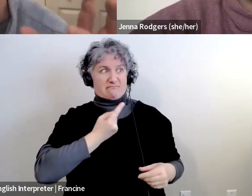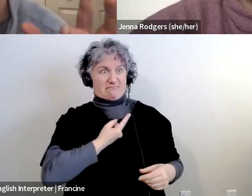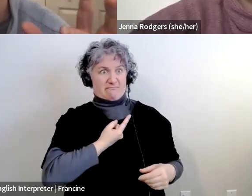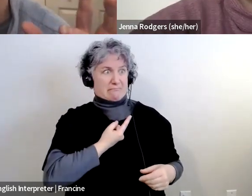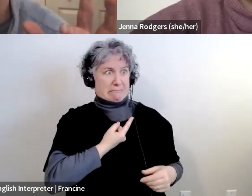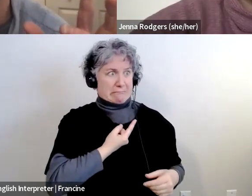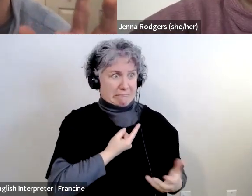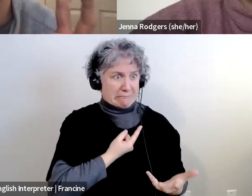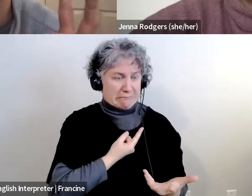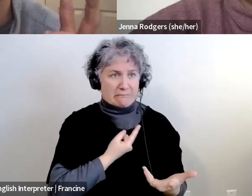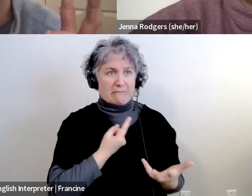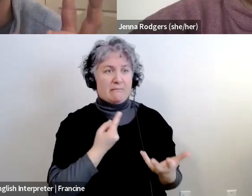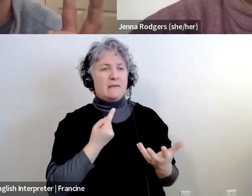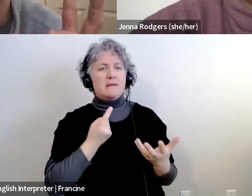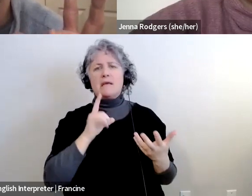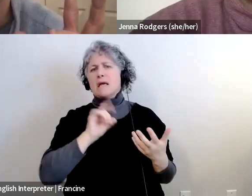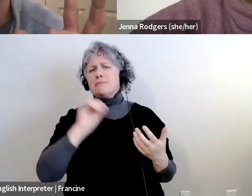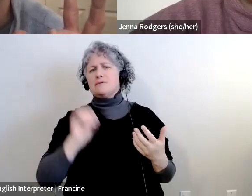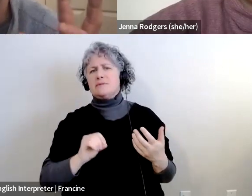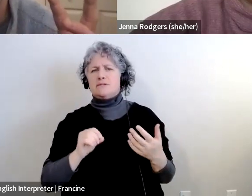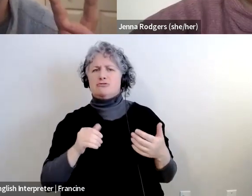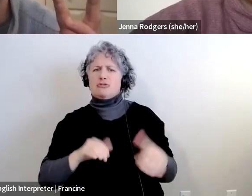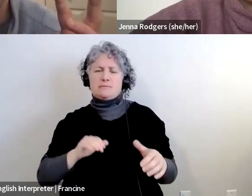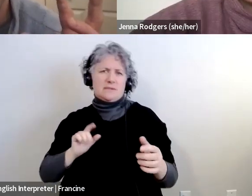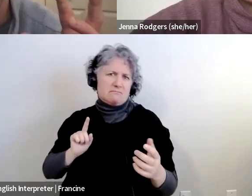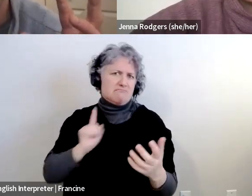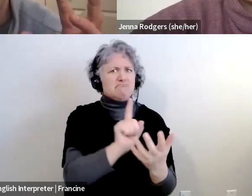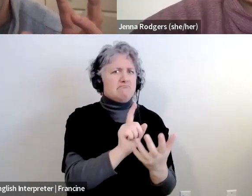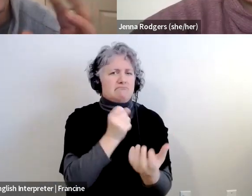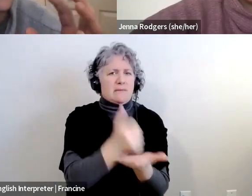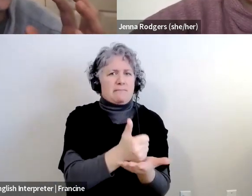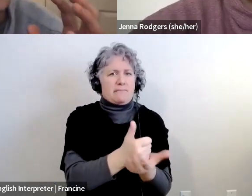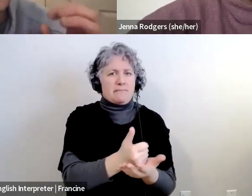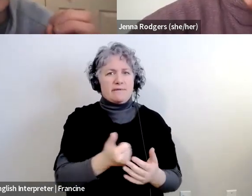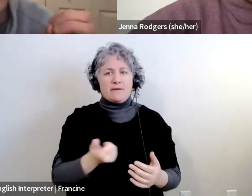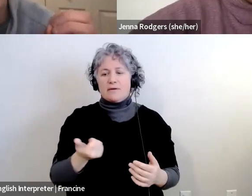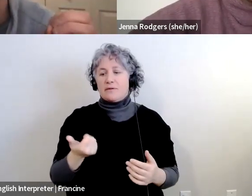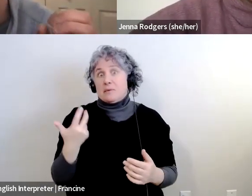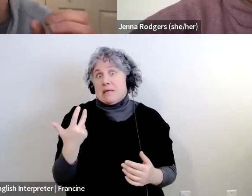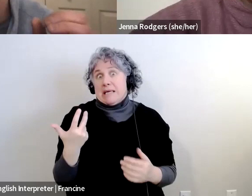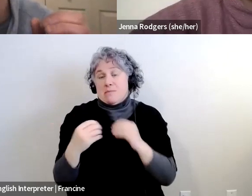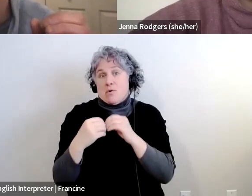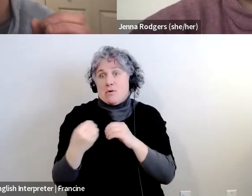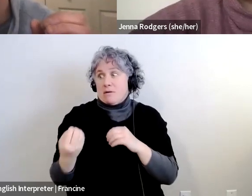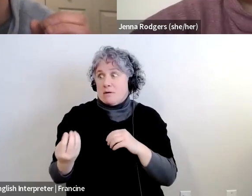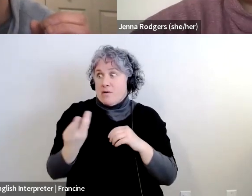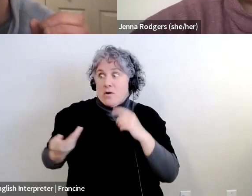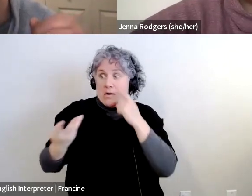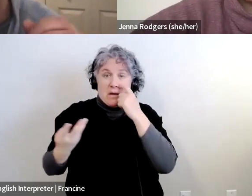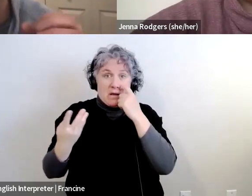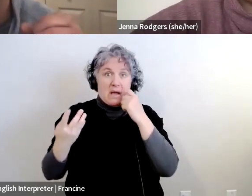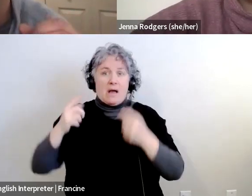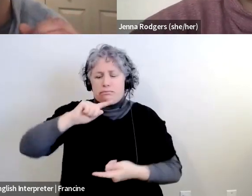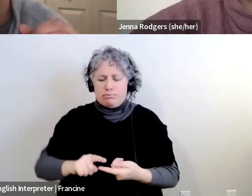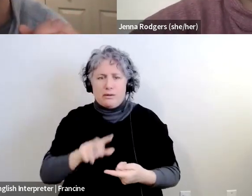are close to 80% likely to step in and do something. When there are 3 other people, so it only takes a few other people to be around, it drops to 31%.